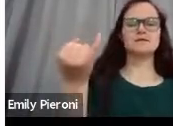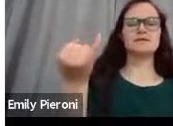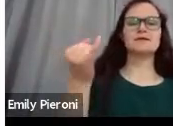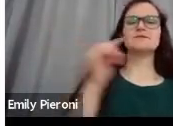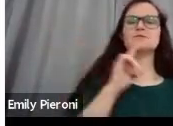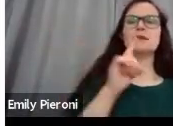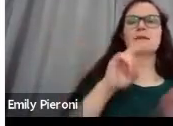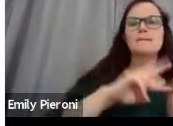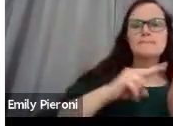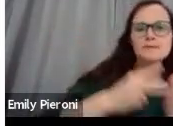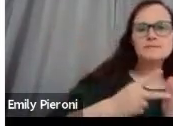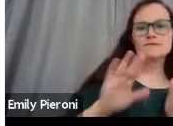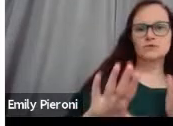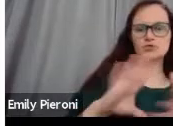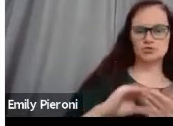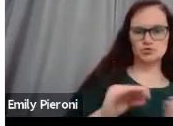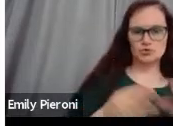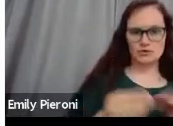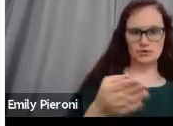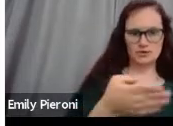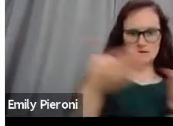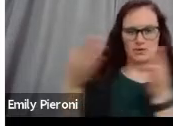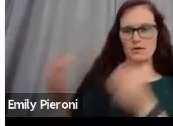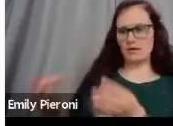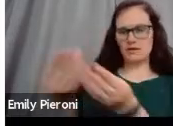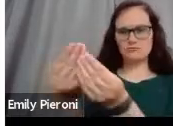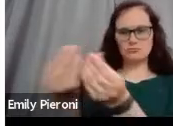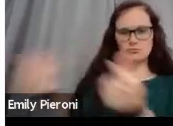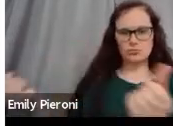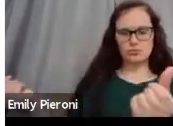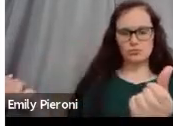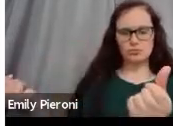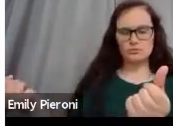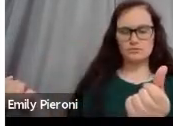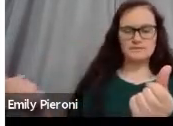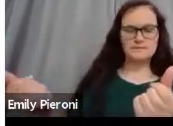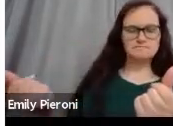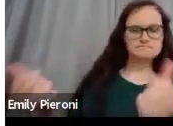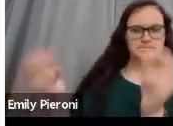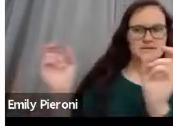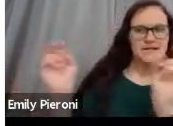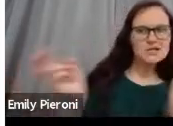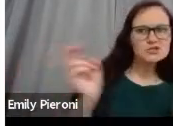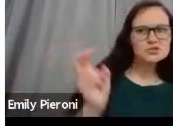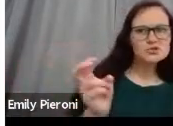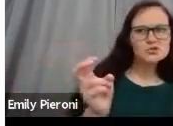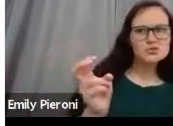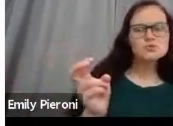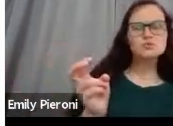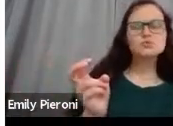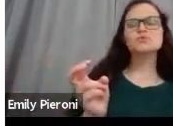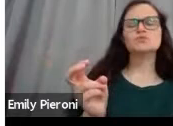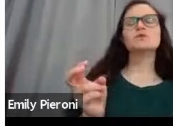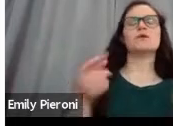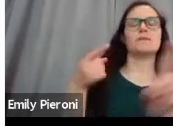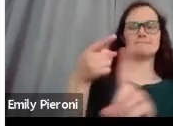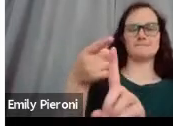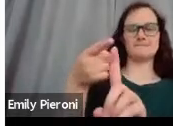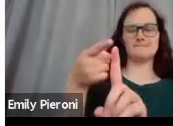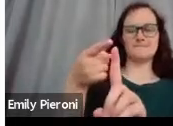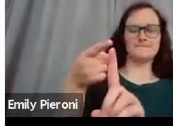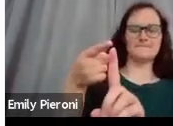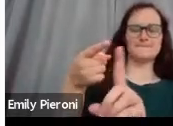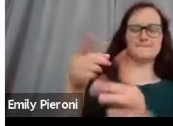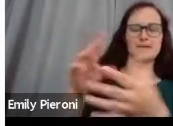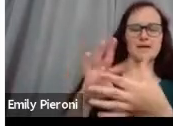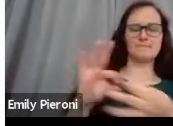through the setting, the characters, and the conflict or issue to your big idea or your main message and your resolution and